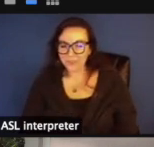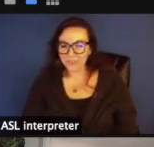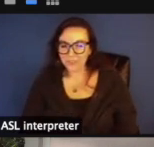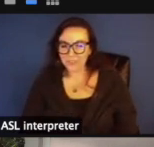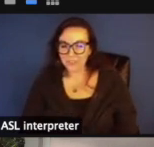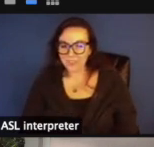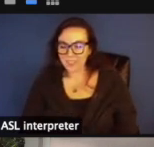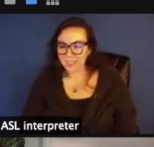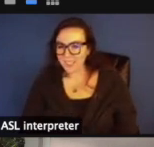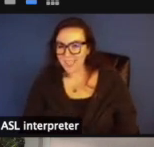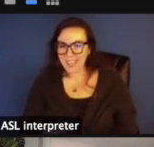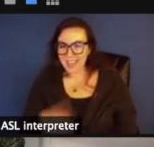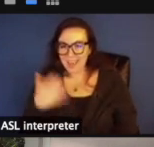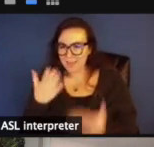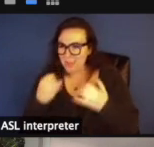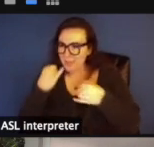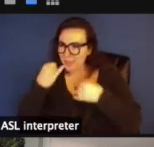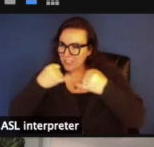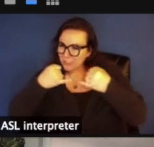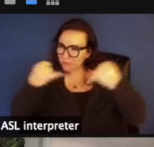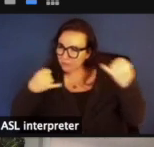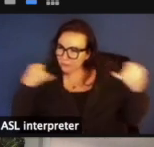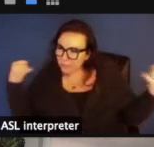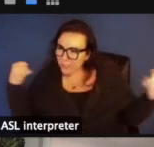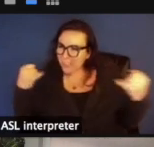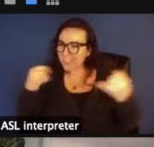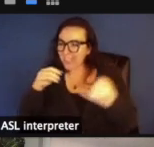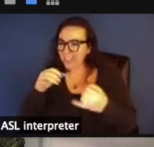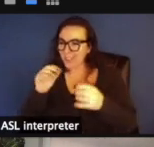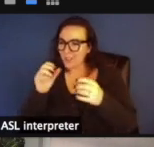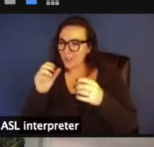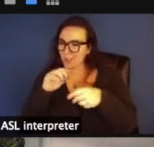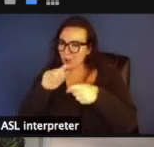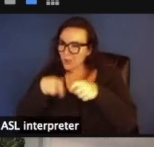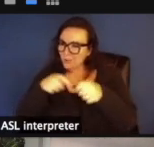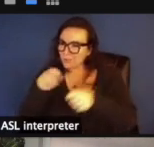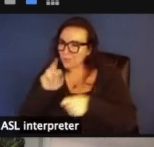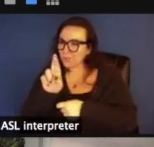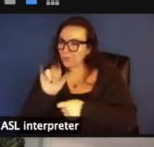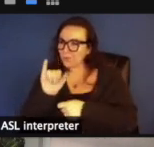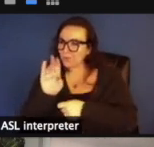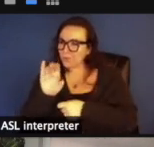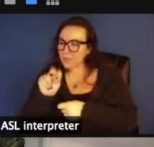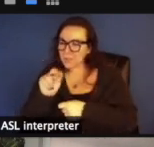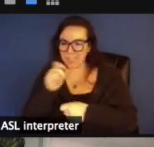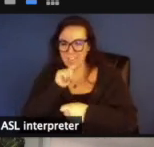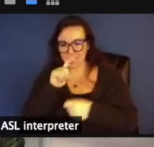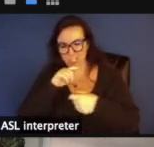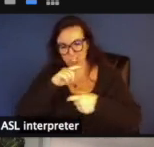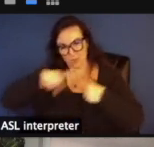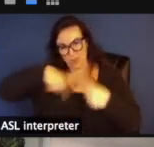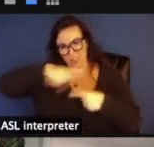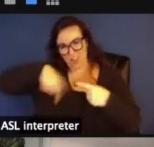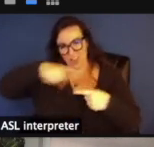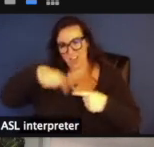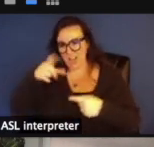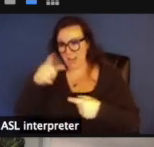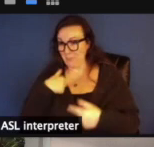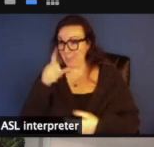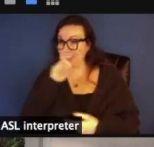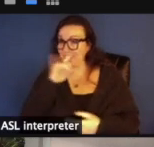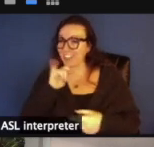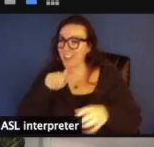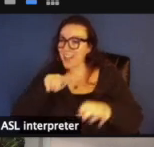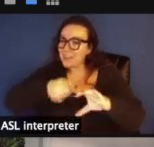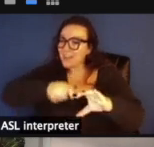What does it look like? It might be some kind of string or ribbon. Yeah, it looks like string to me. I don't know what she wrapped it around. To me, it reminds me of a pencil sharpener, like you'd see in